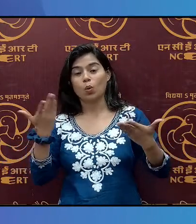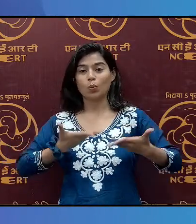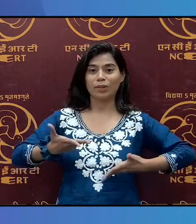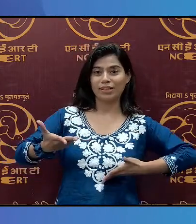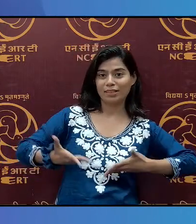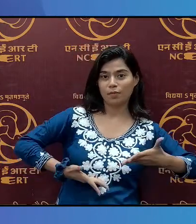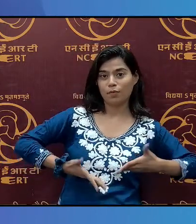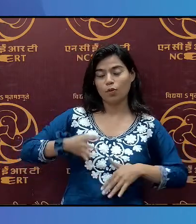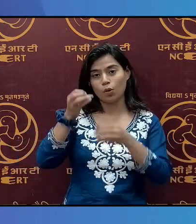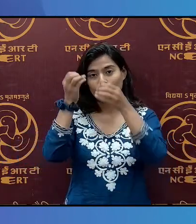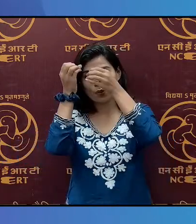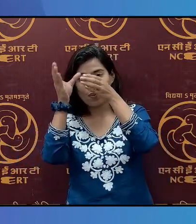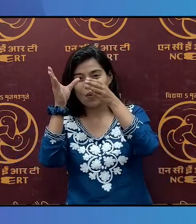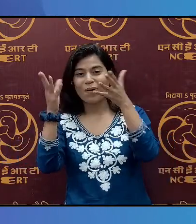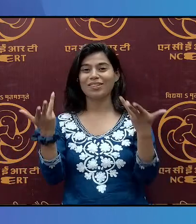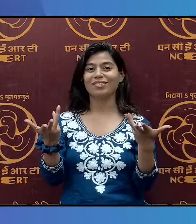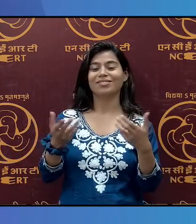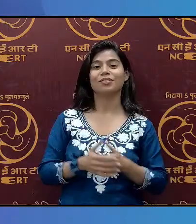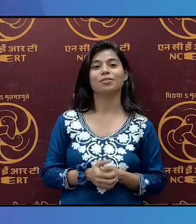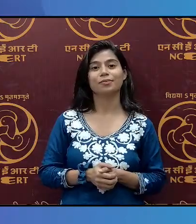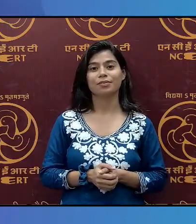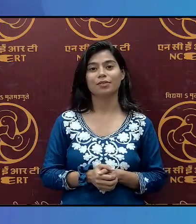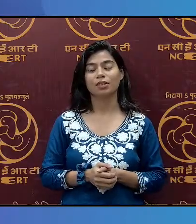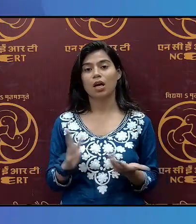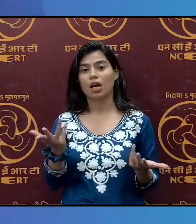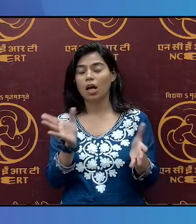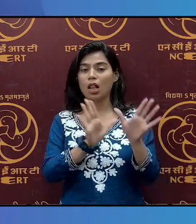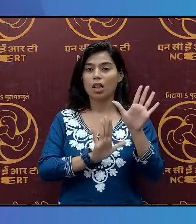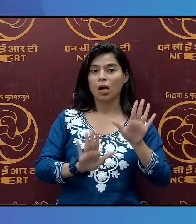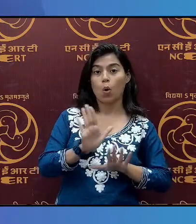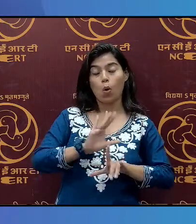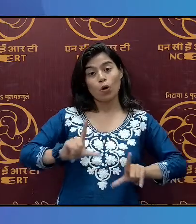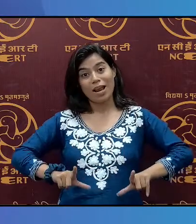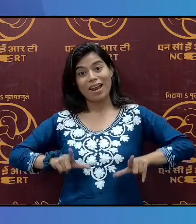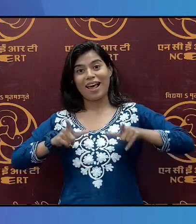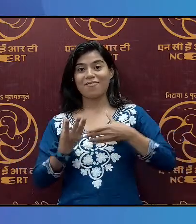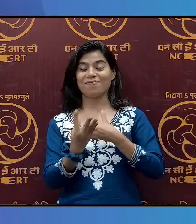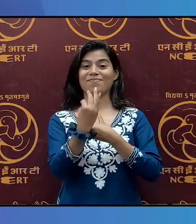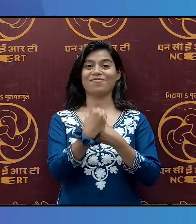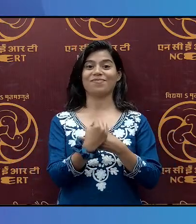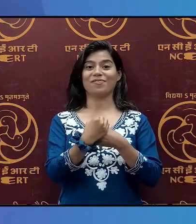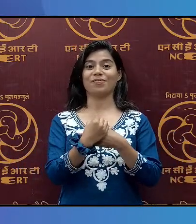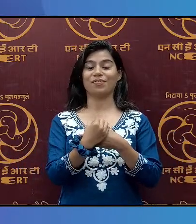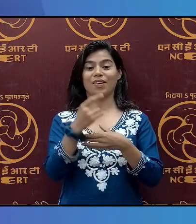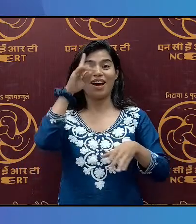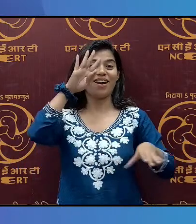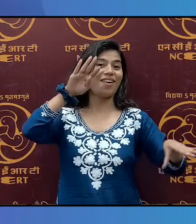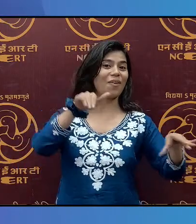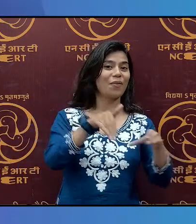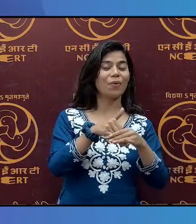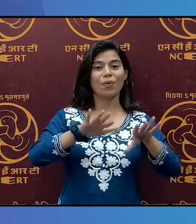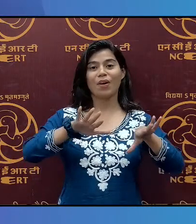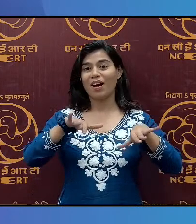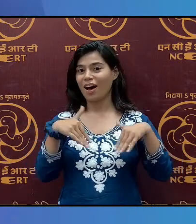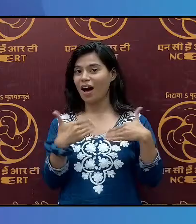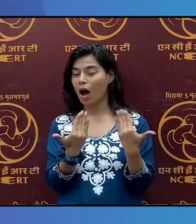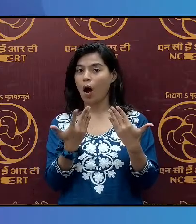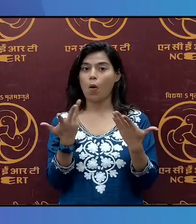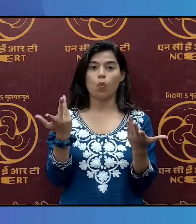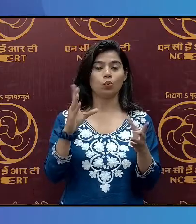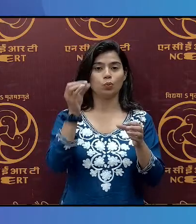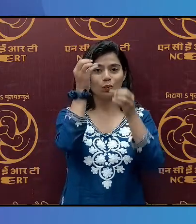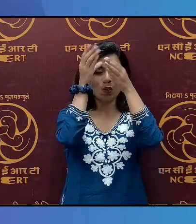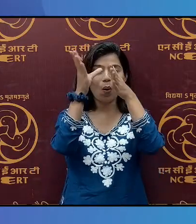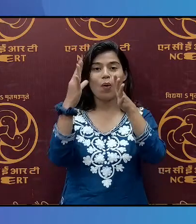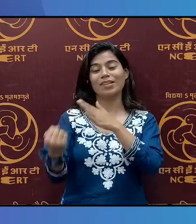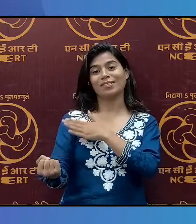knowledge and try to put them in action in real life context and try to see how knowledge empowers us to